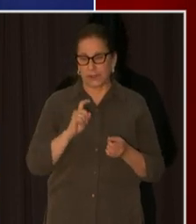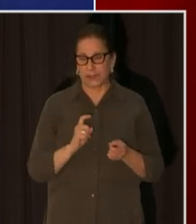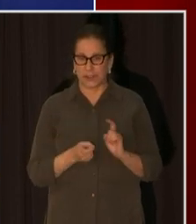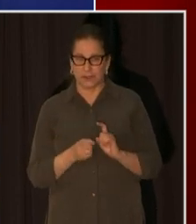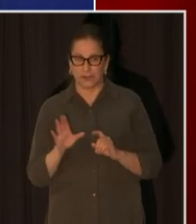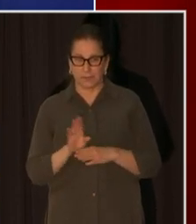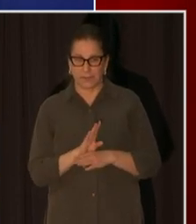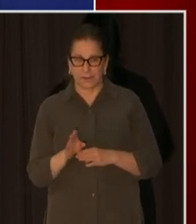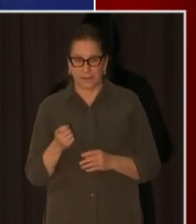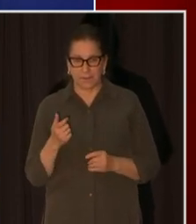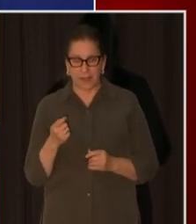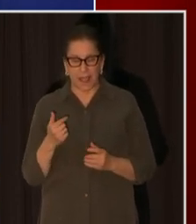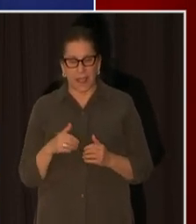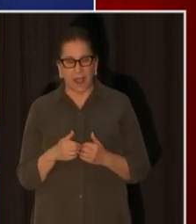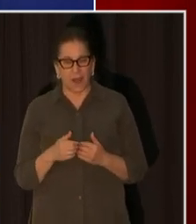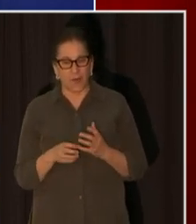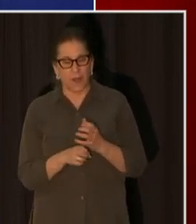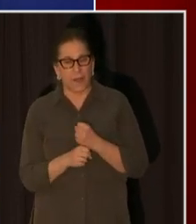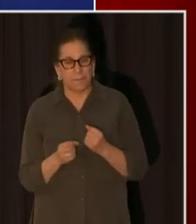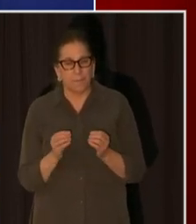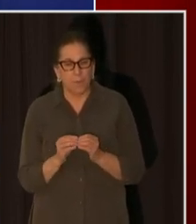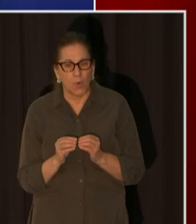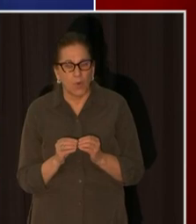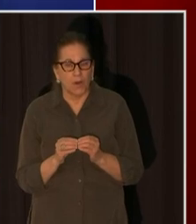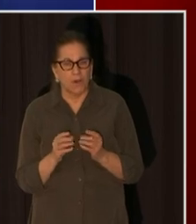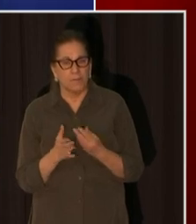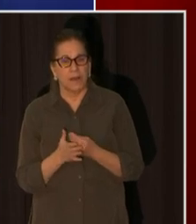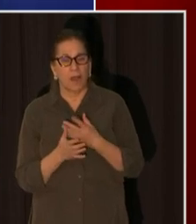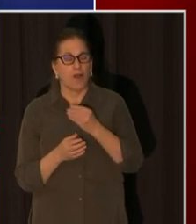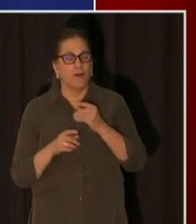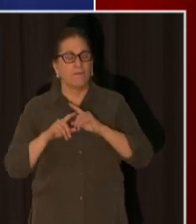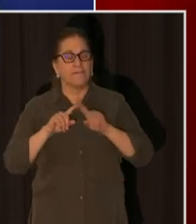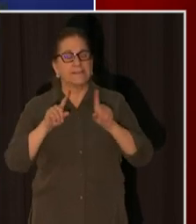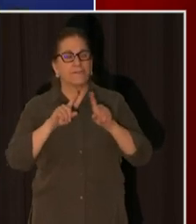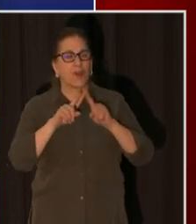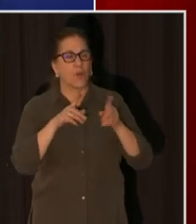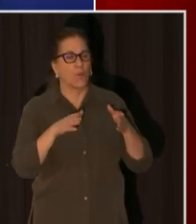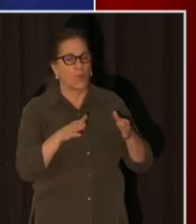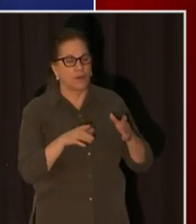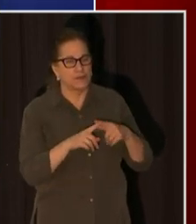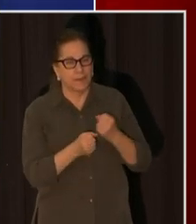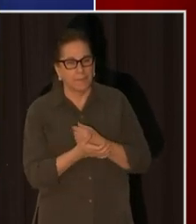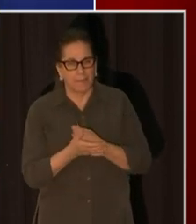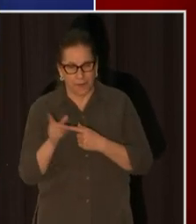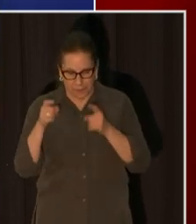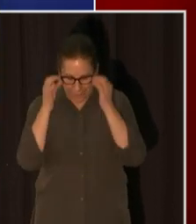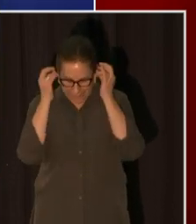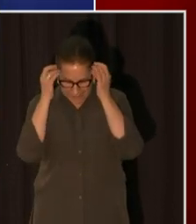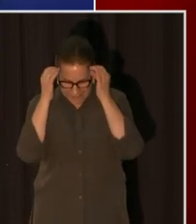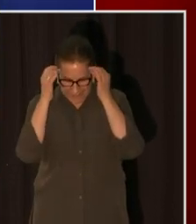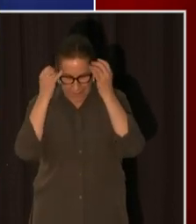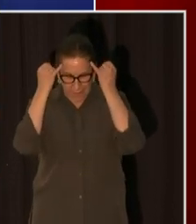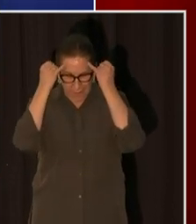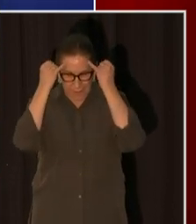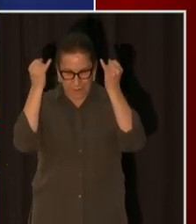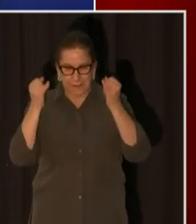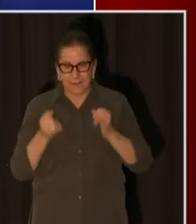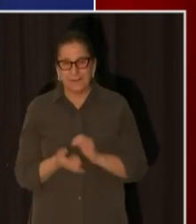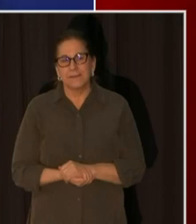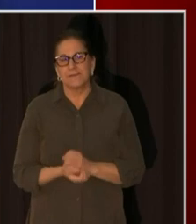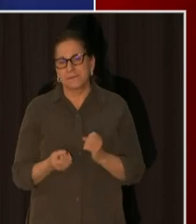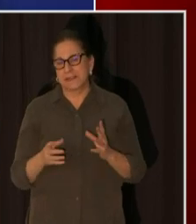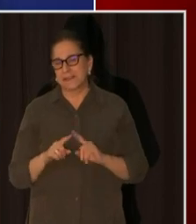duration of slower economic activity for a while. And so,